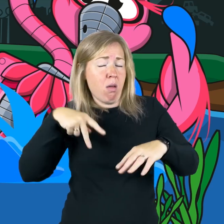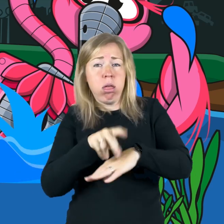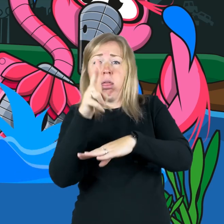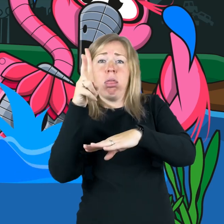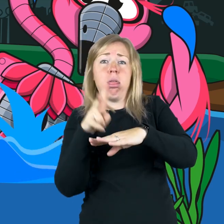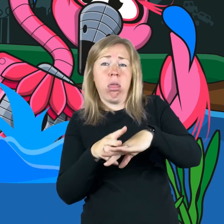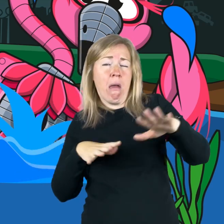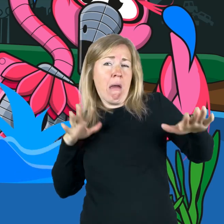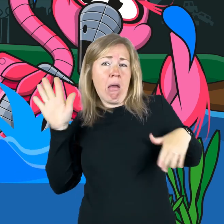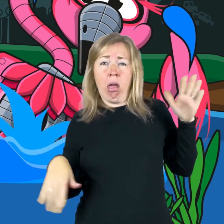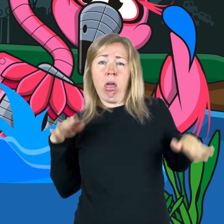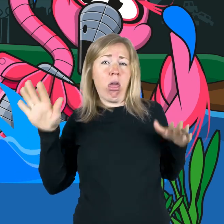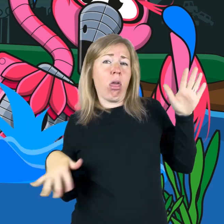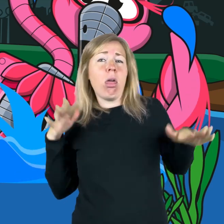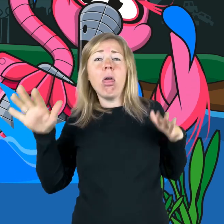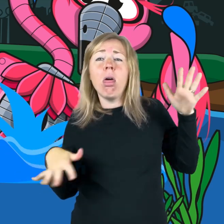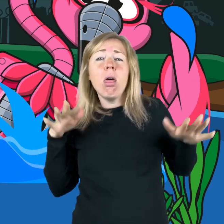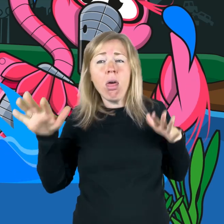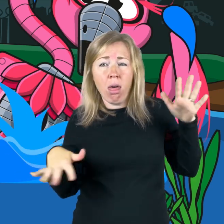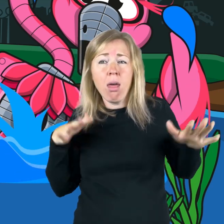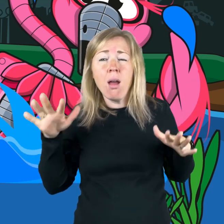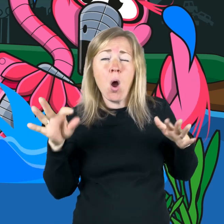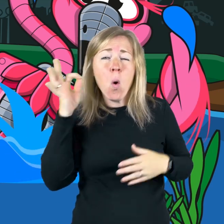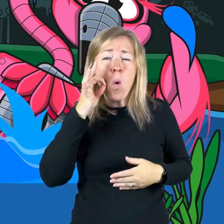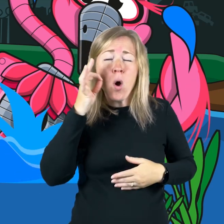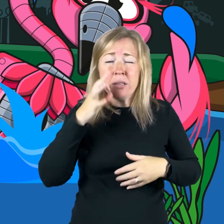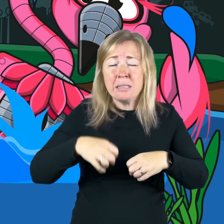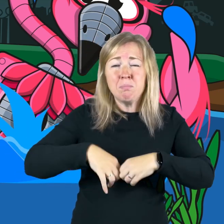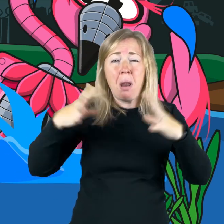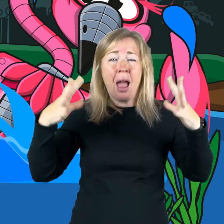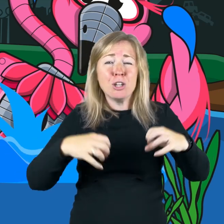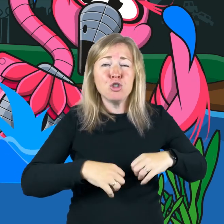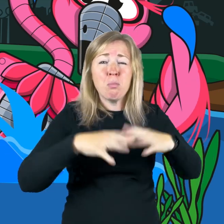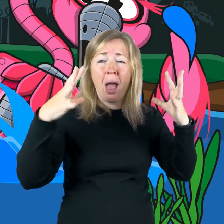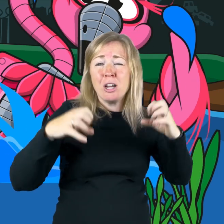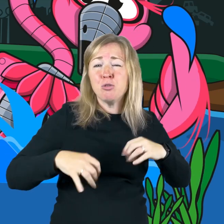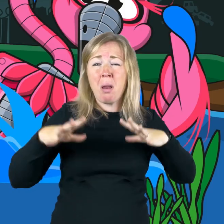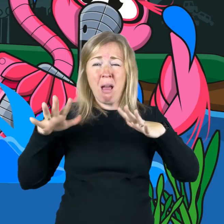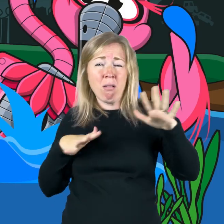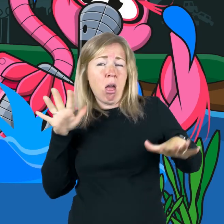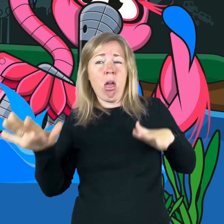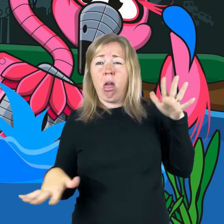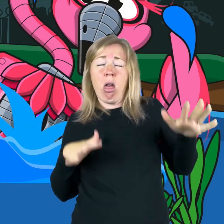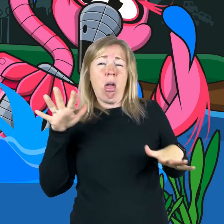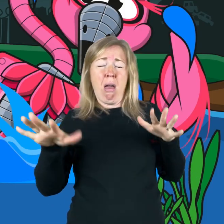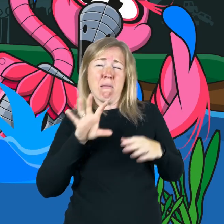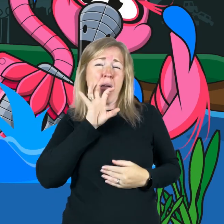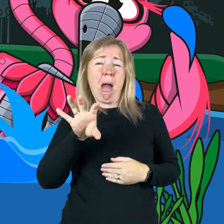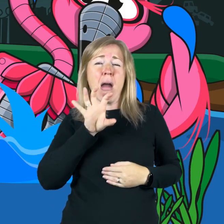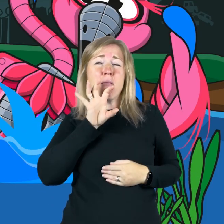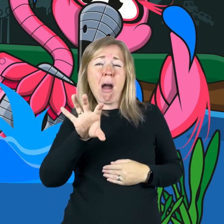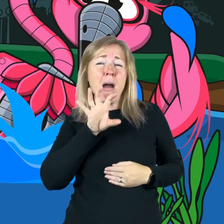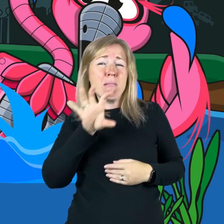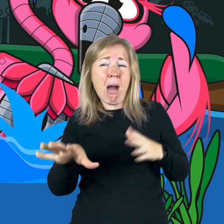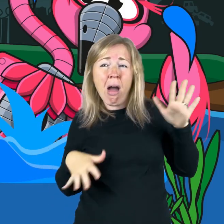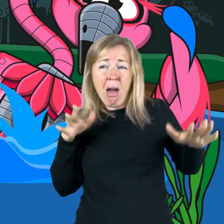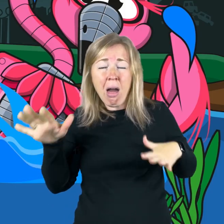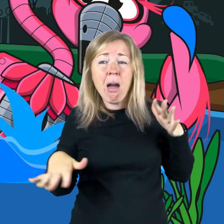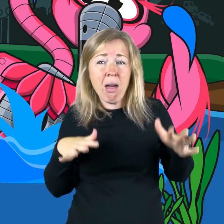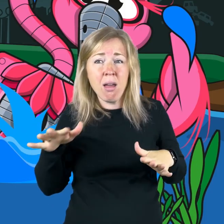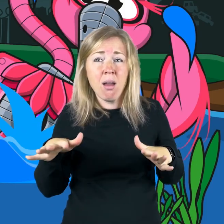wings manically, the water splashing and splurging around her as she squealed and squawked from the